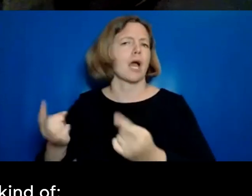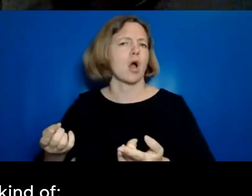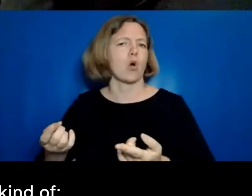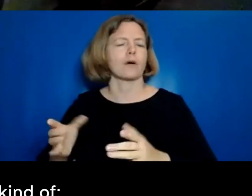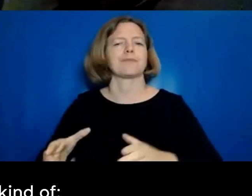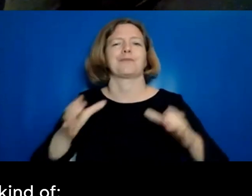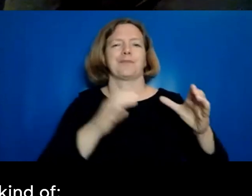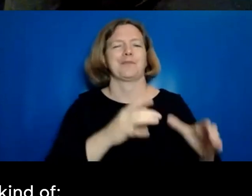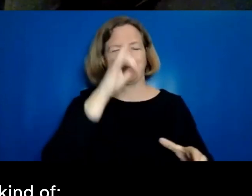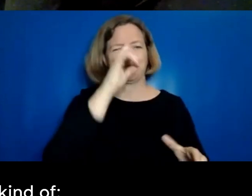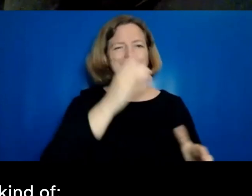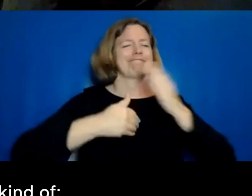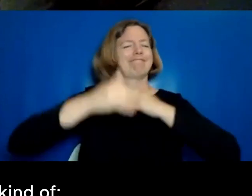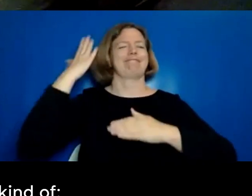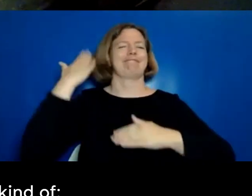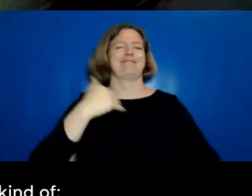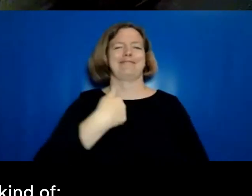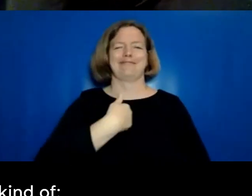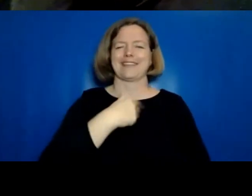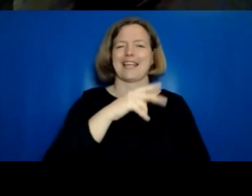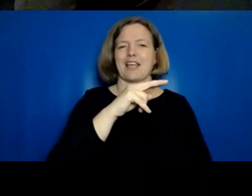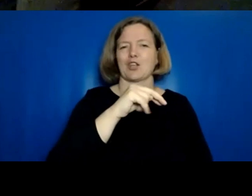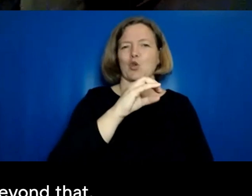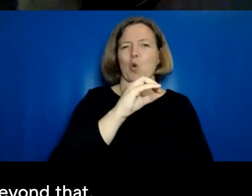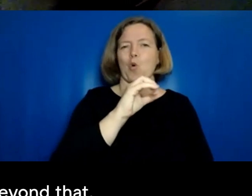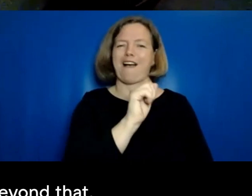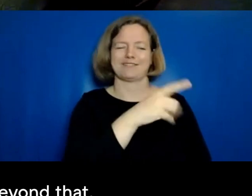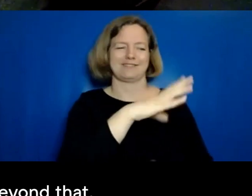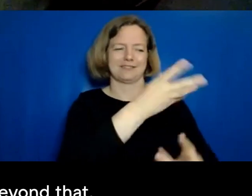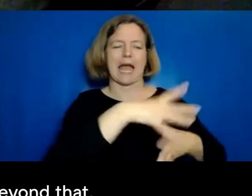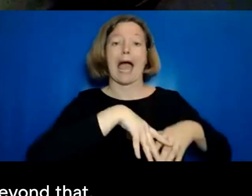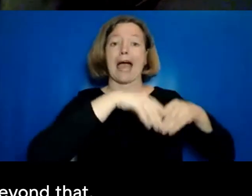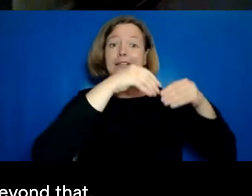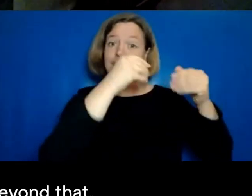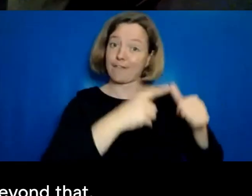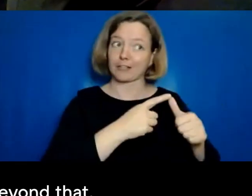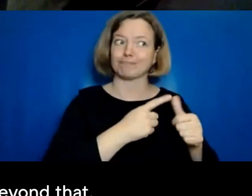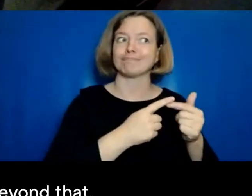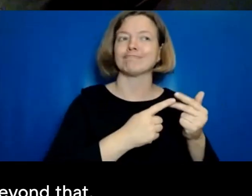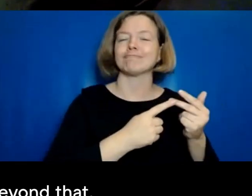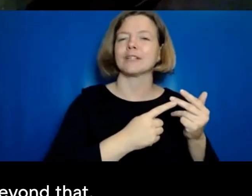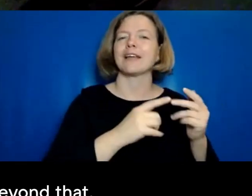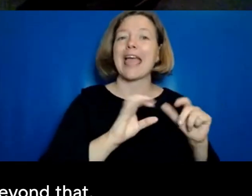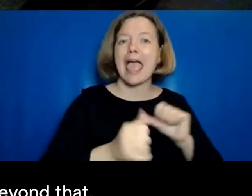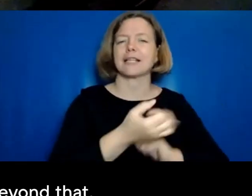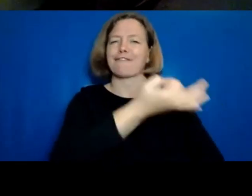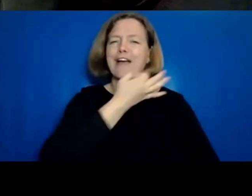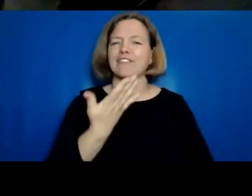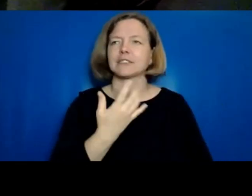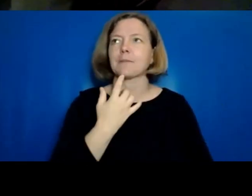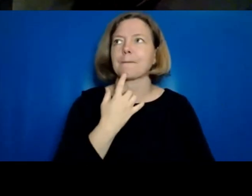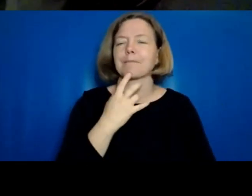Noah, and it was kind of, who do we know? And actually, beyond that, then how do we move beyond